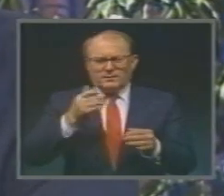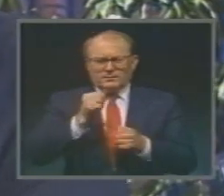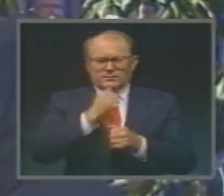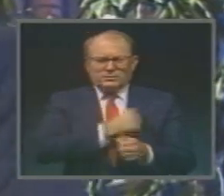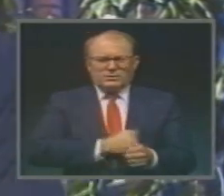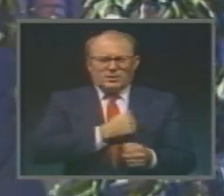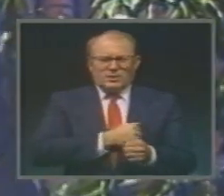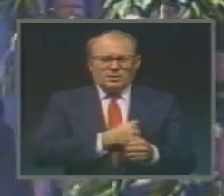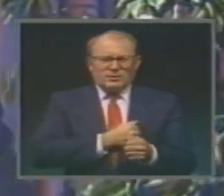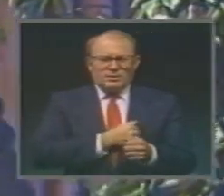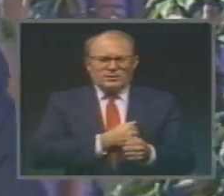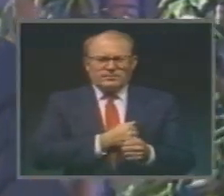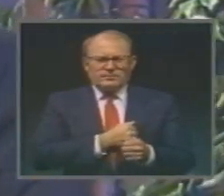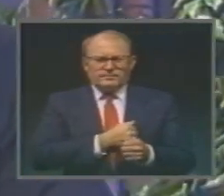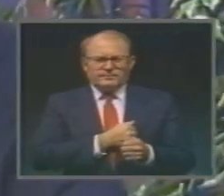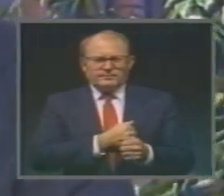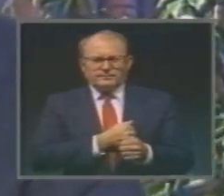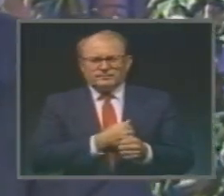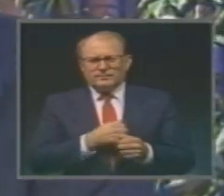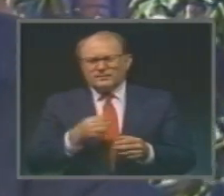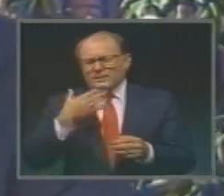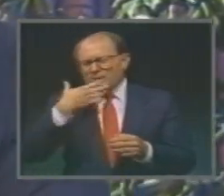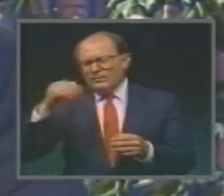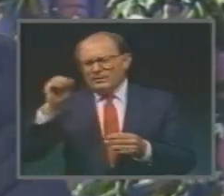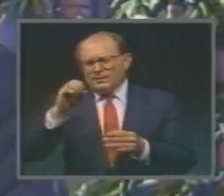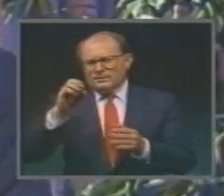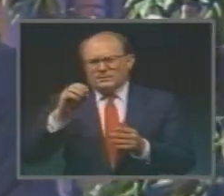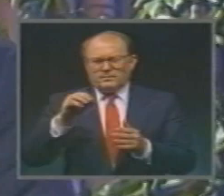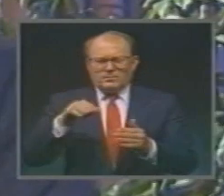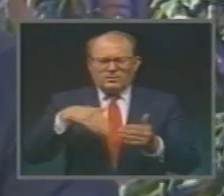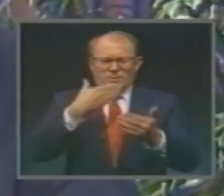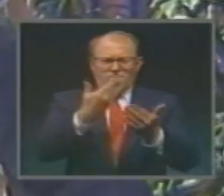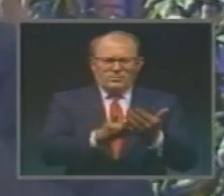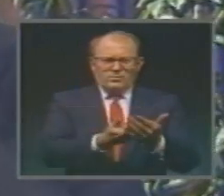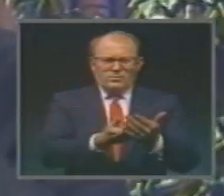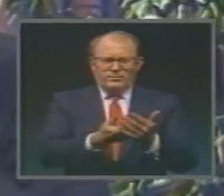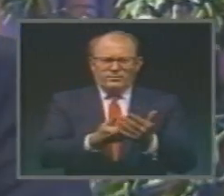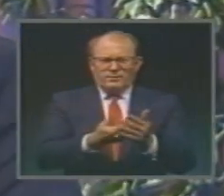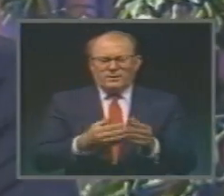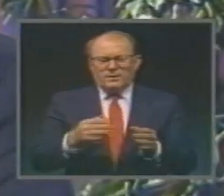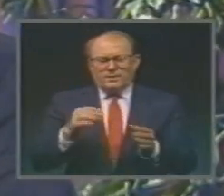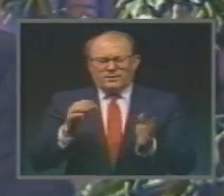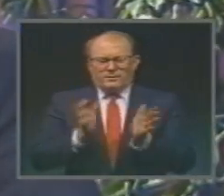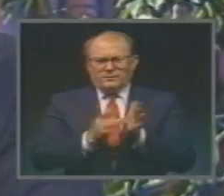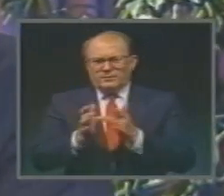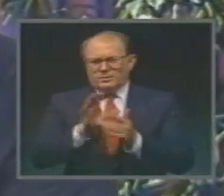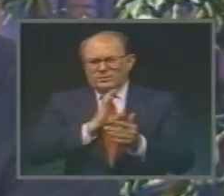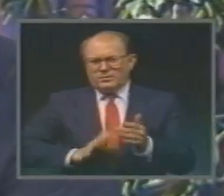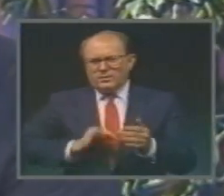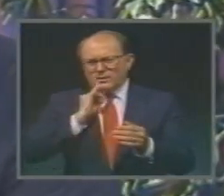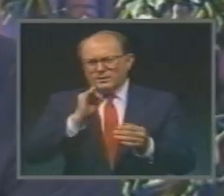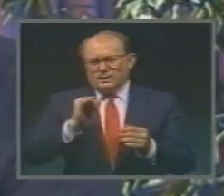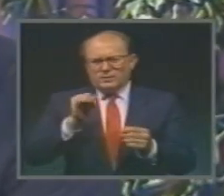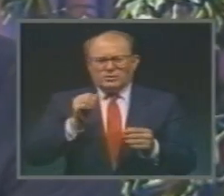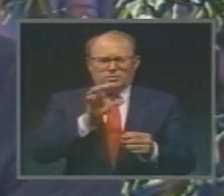It's been said that the best evidence of the resurrection of Jesus Christ is the Christian church.